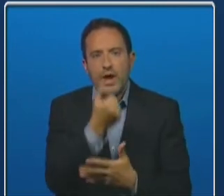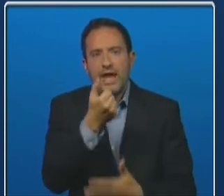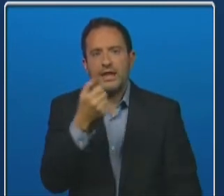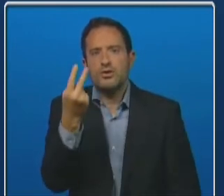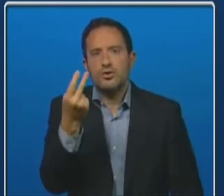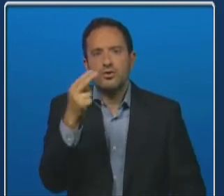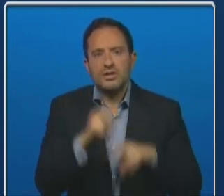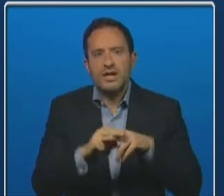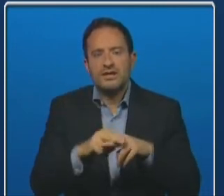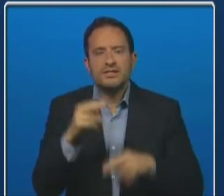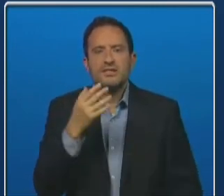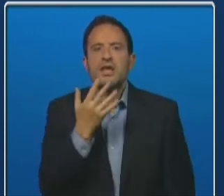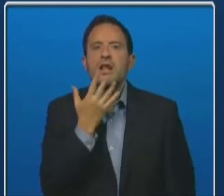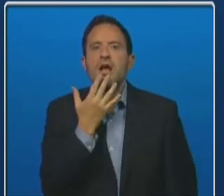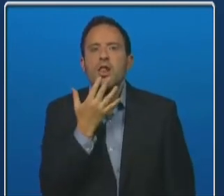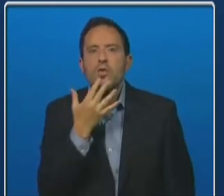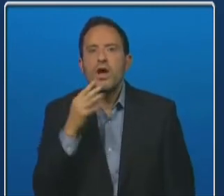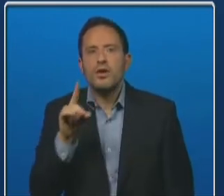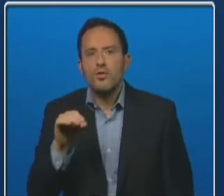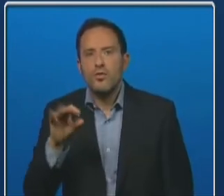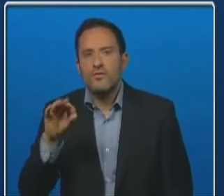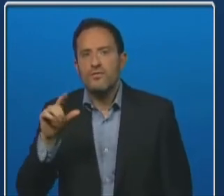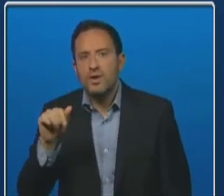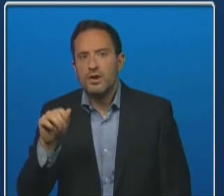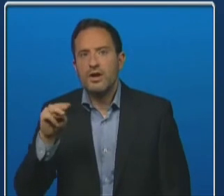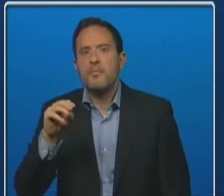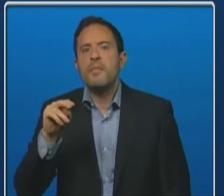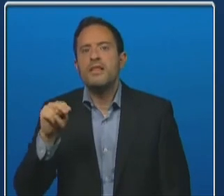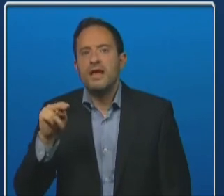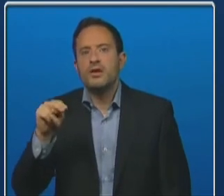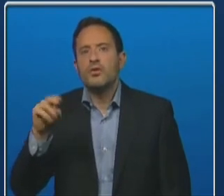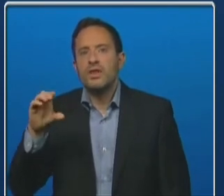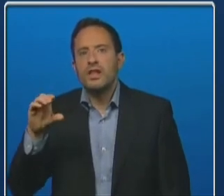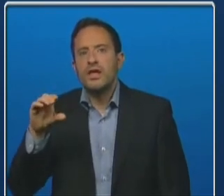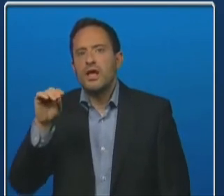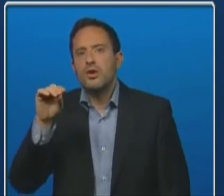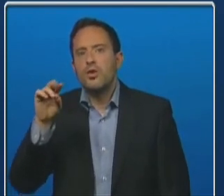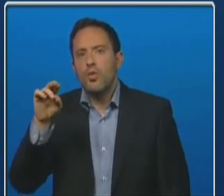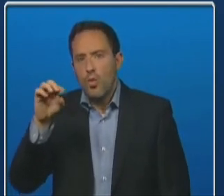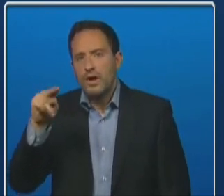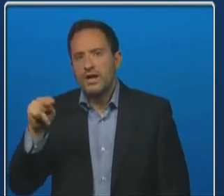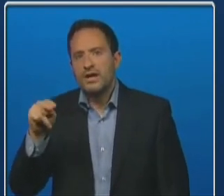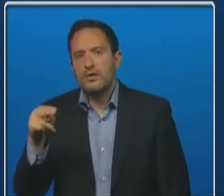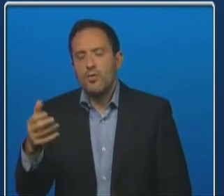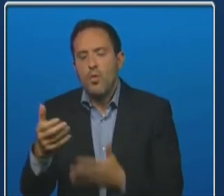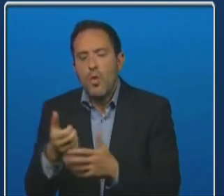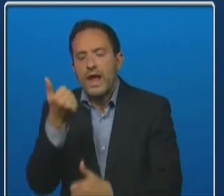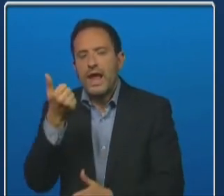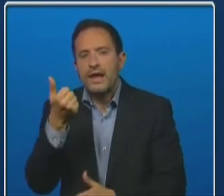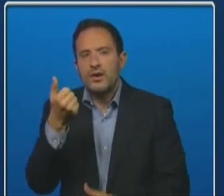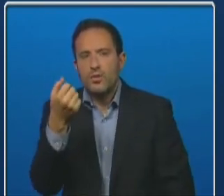Colorado, Florida, Montana, North Carolina, and Oregon will each gain 1 seat.